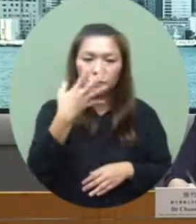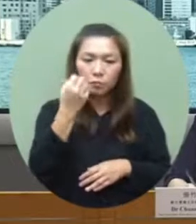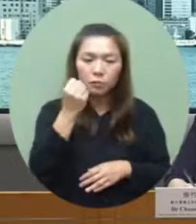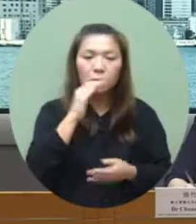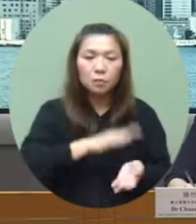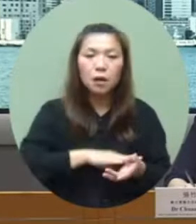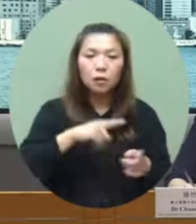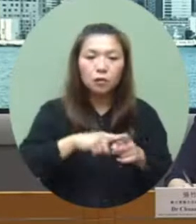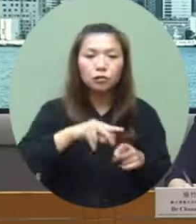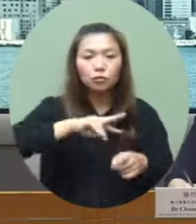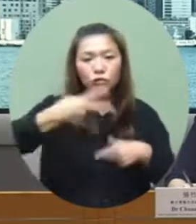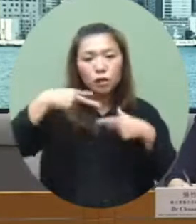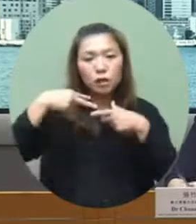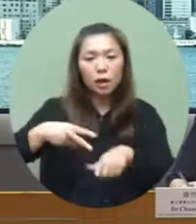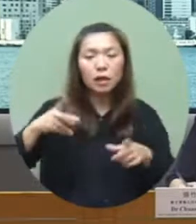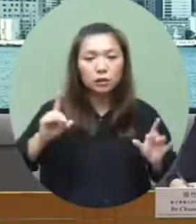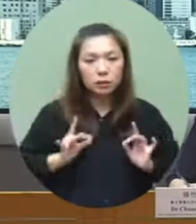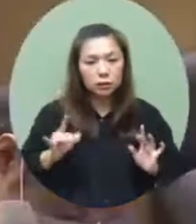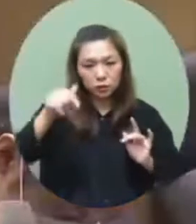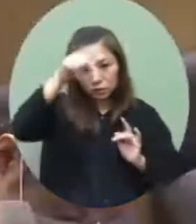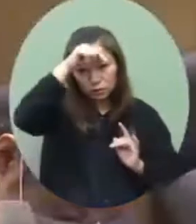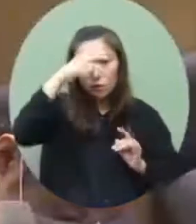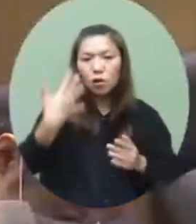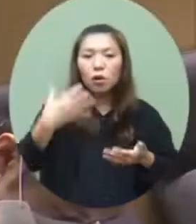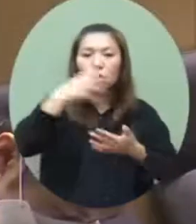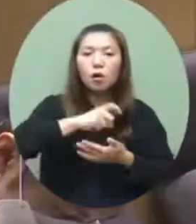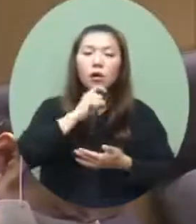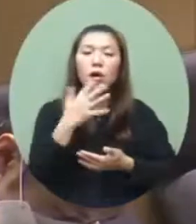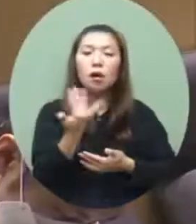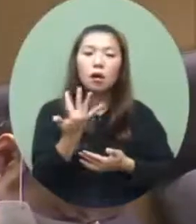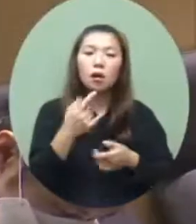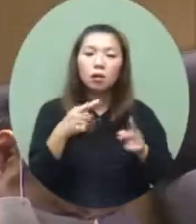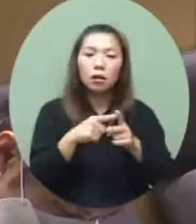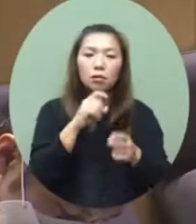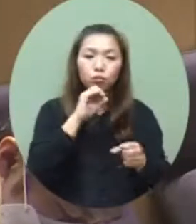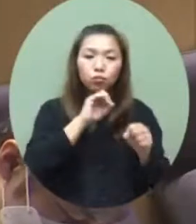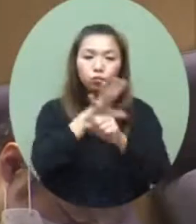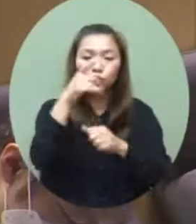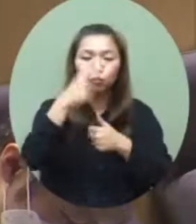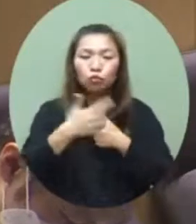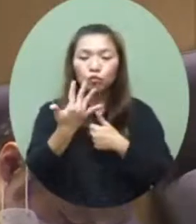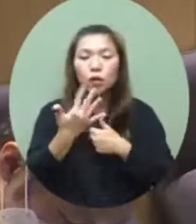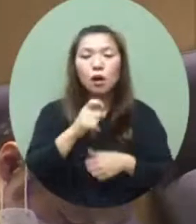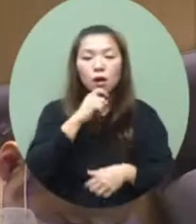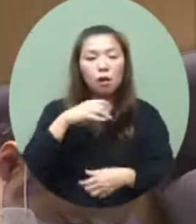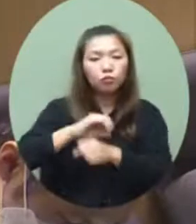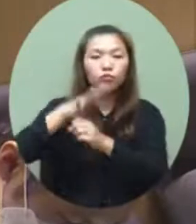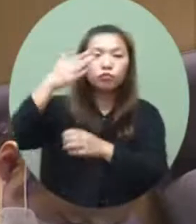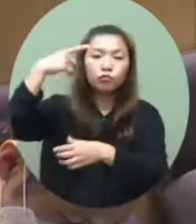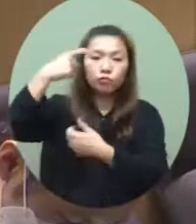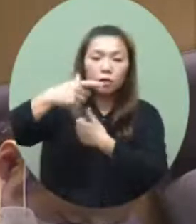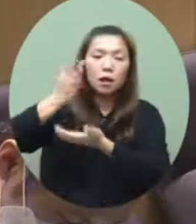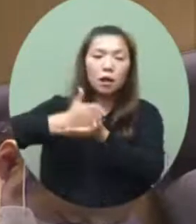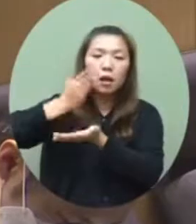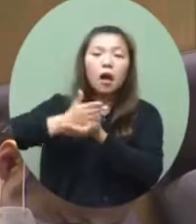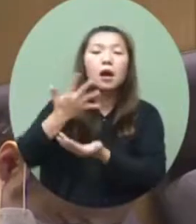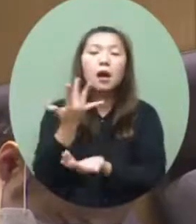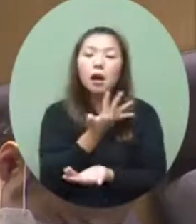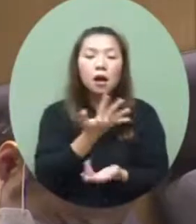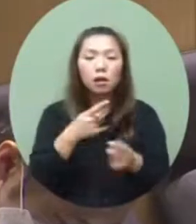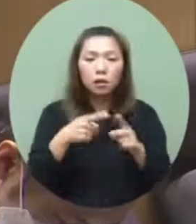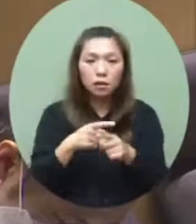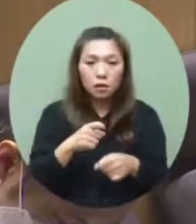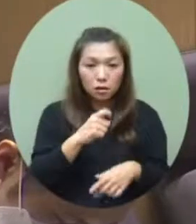mentioned that at the moment 40 or 50 patients have been transferred to private hospitals. May I know among them how